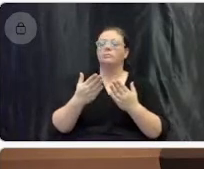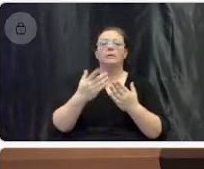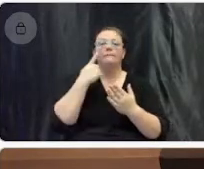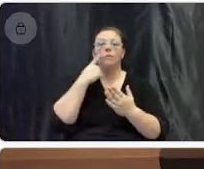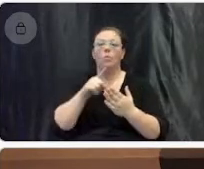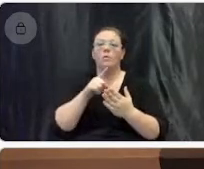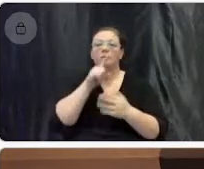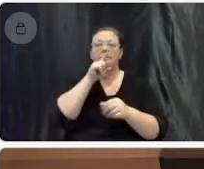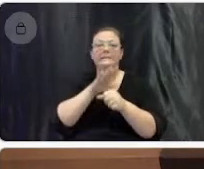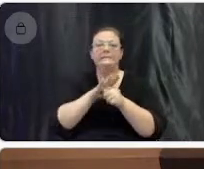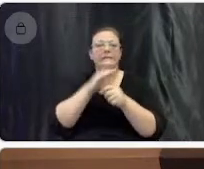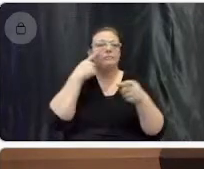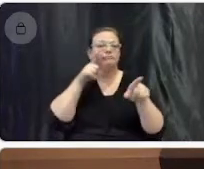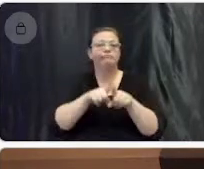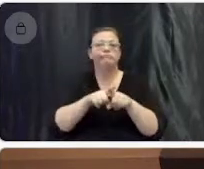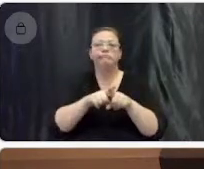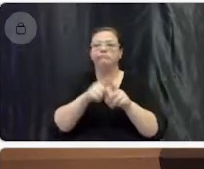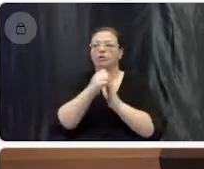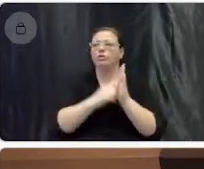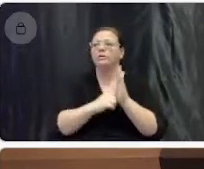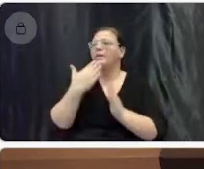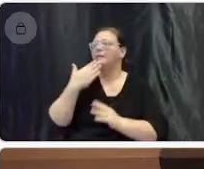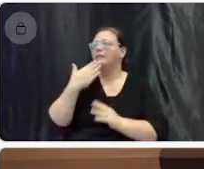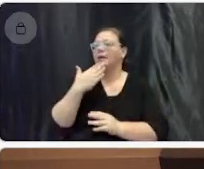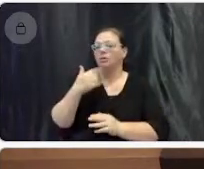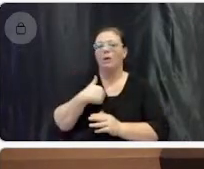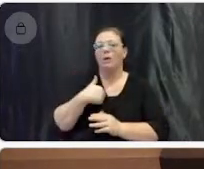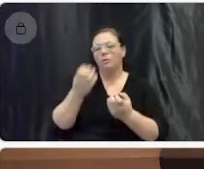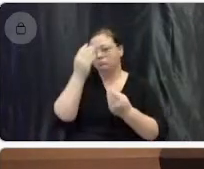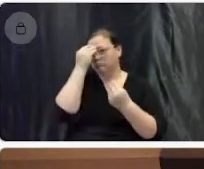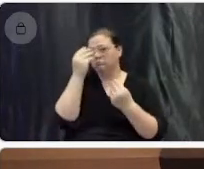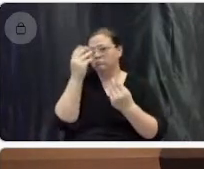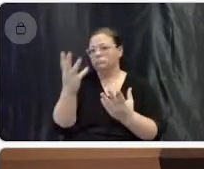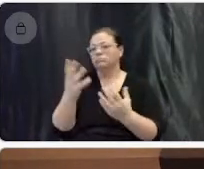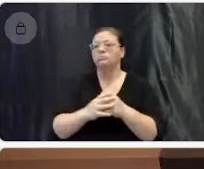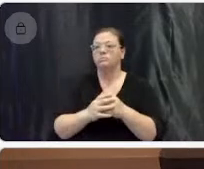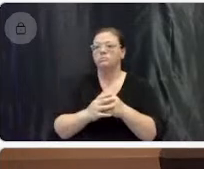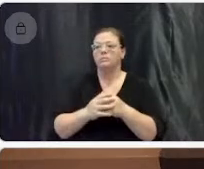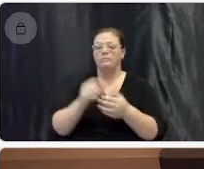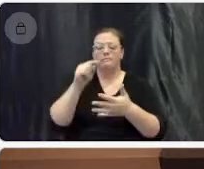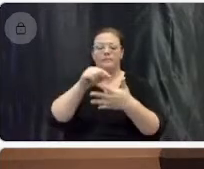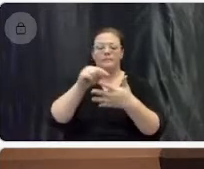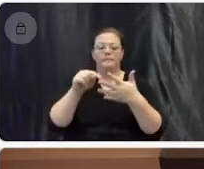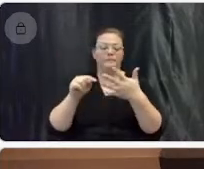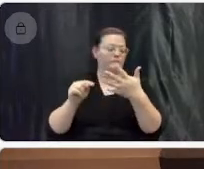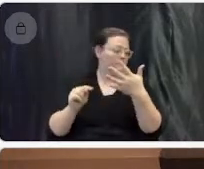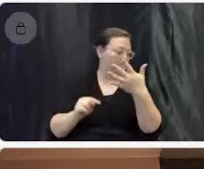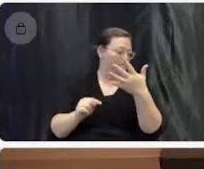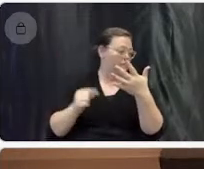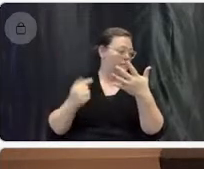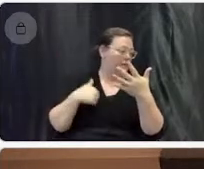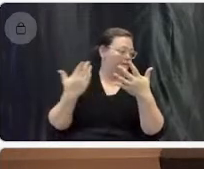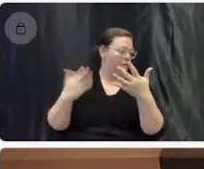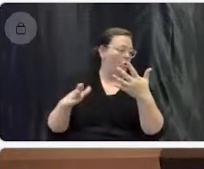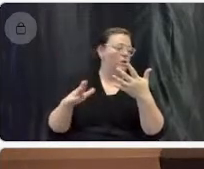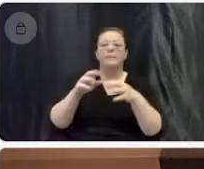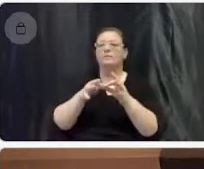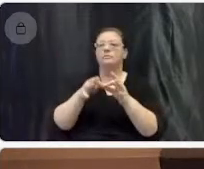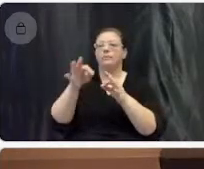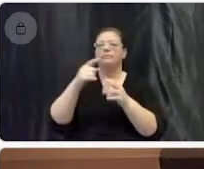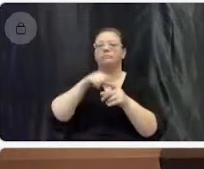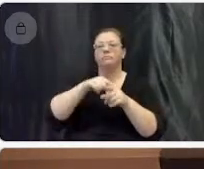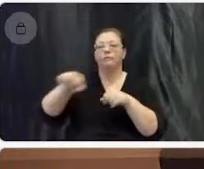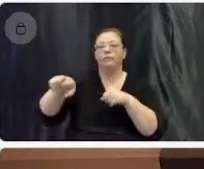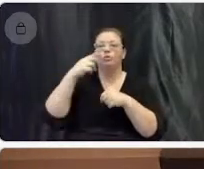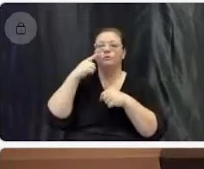please? Thank you, Mr. Chair. I'd like to note that the following items have been deferred to the